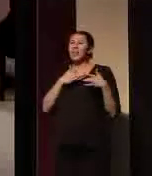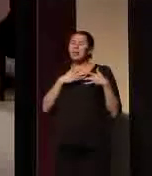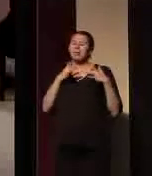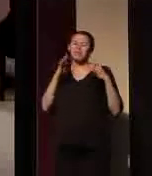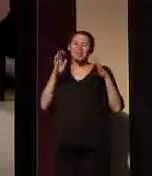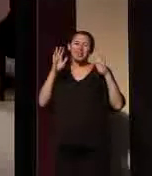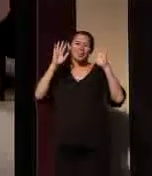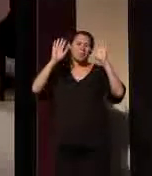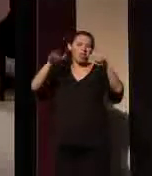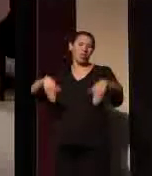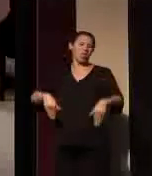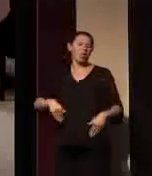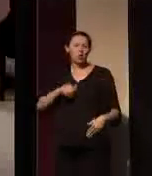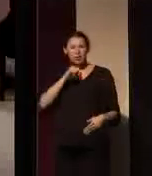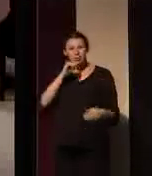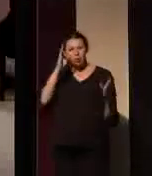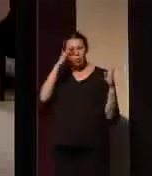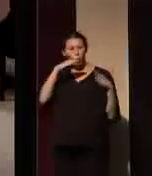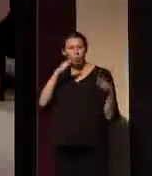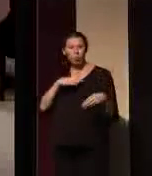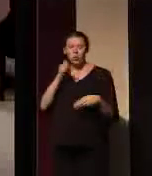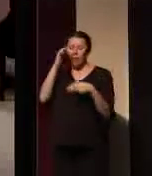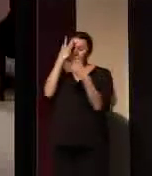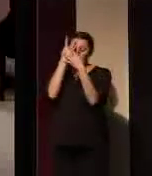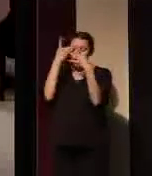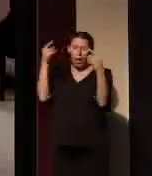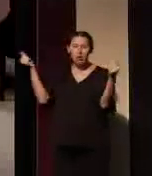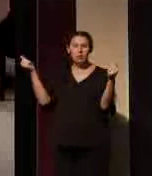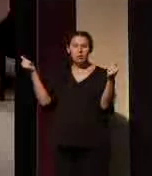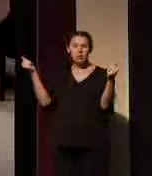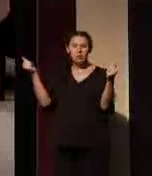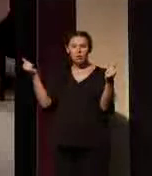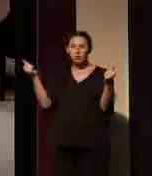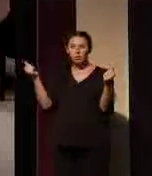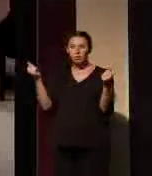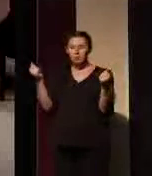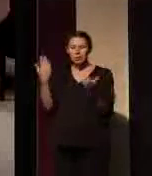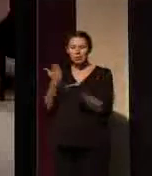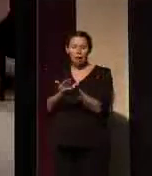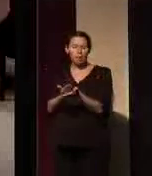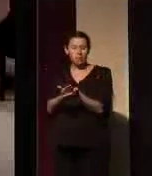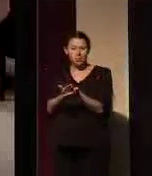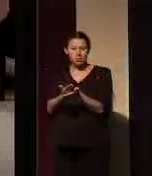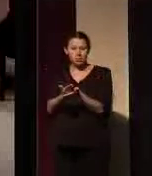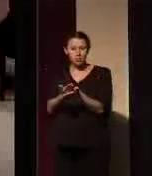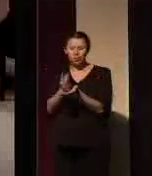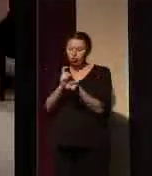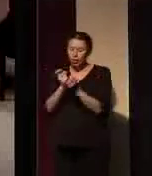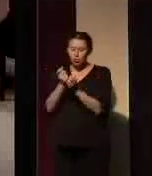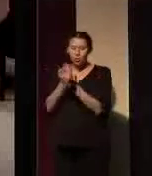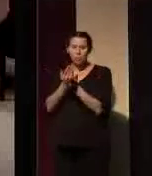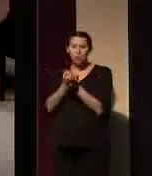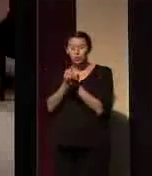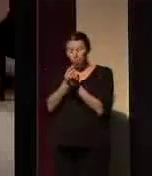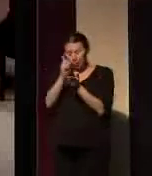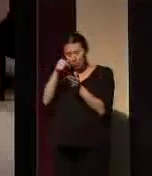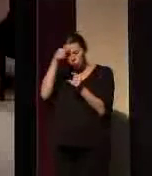worse. So as unpleasant as it all is, we've got to stay in touch with that. Thank you, Raul.